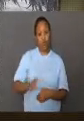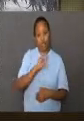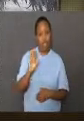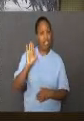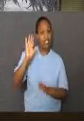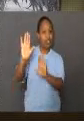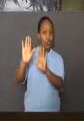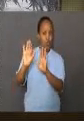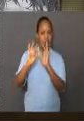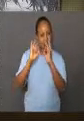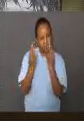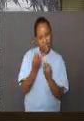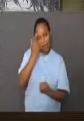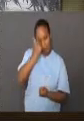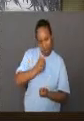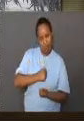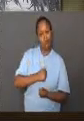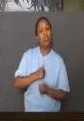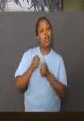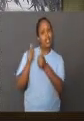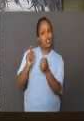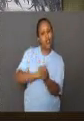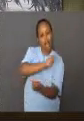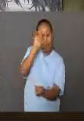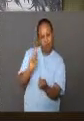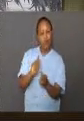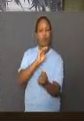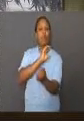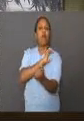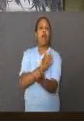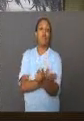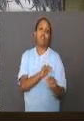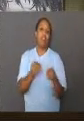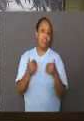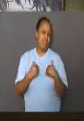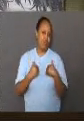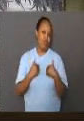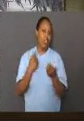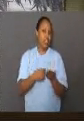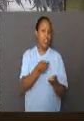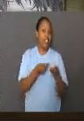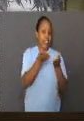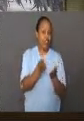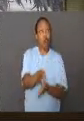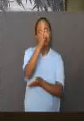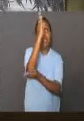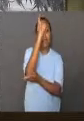family were believed to have absolute power given to them by